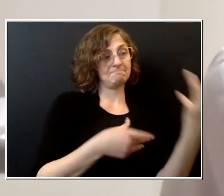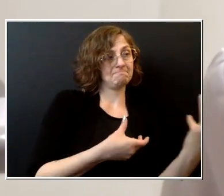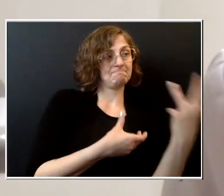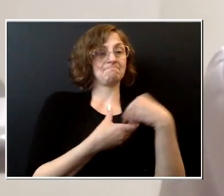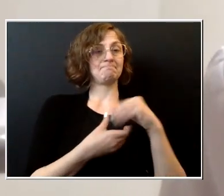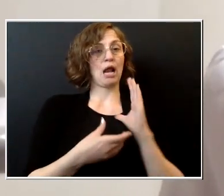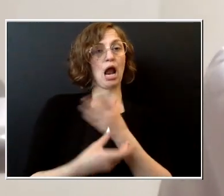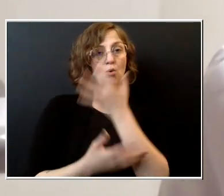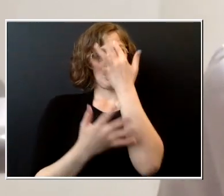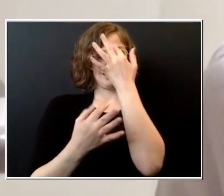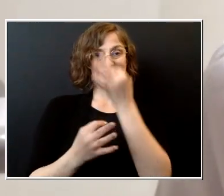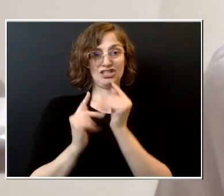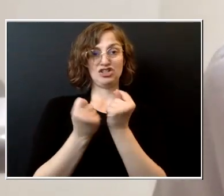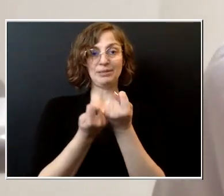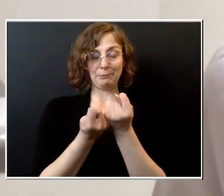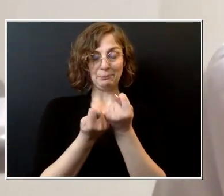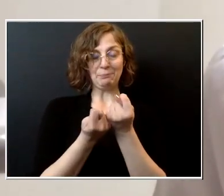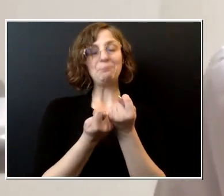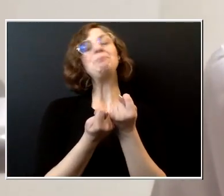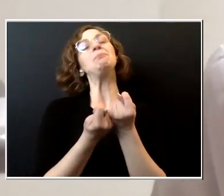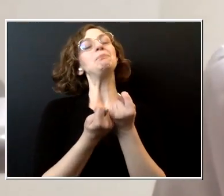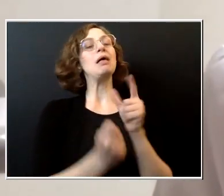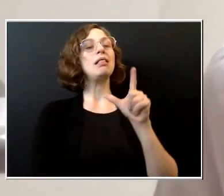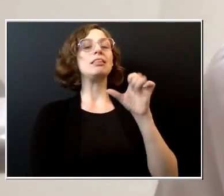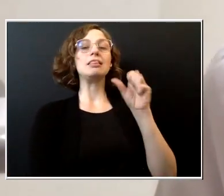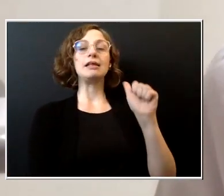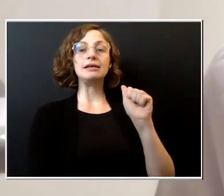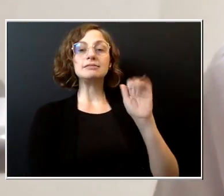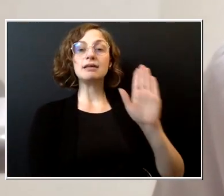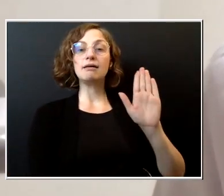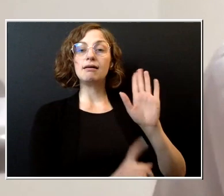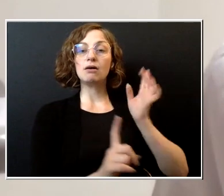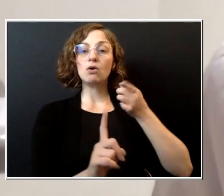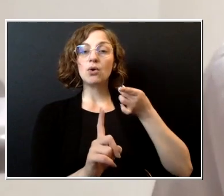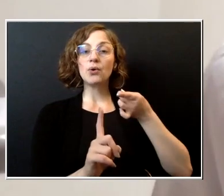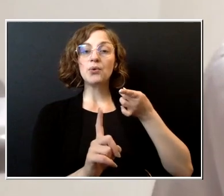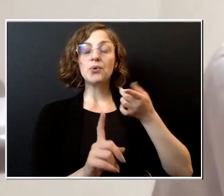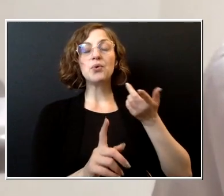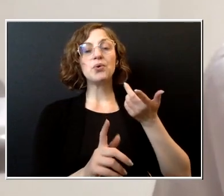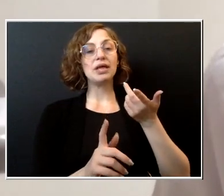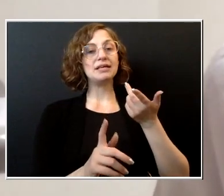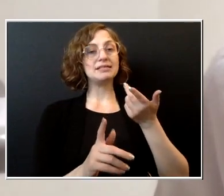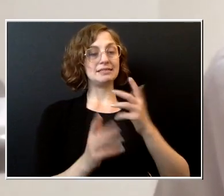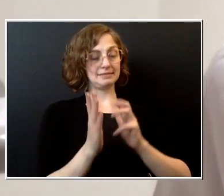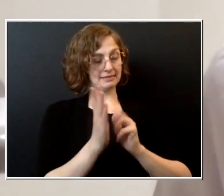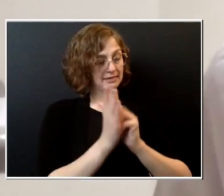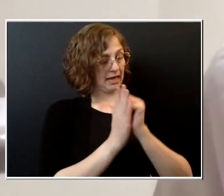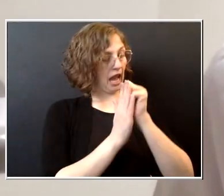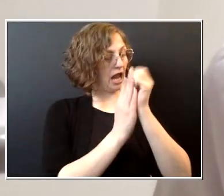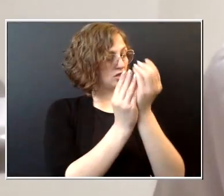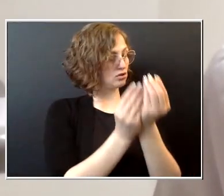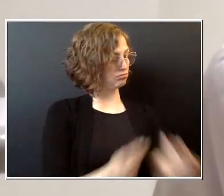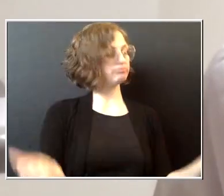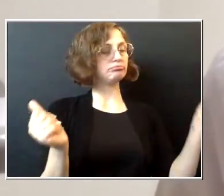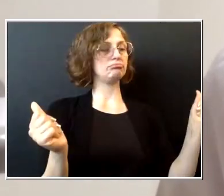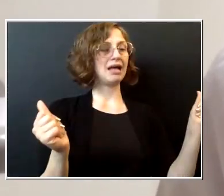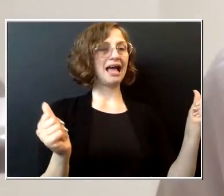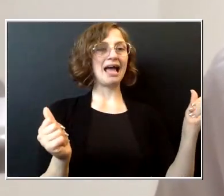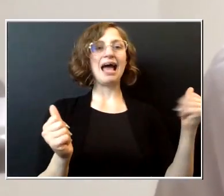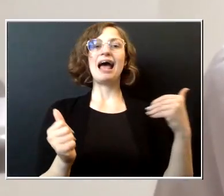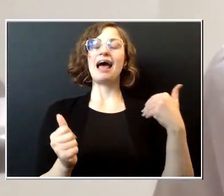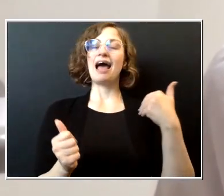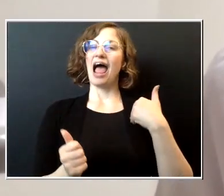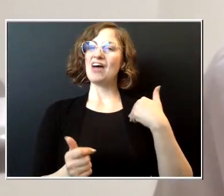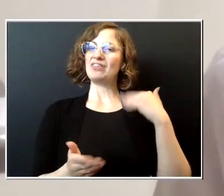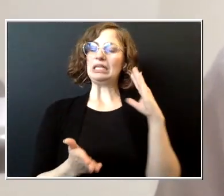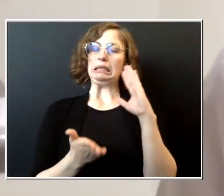But Lisa's goal was to get through this cancer and come out with the least toxicity on the other side and